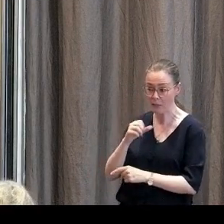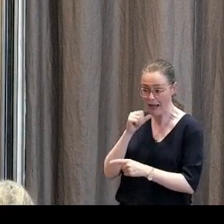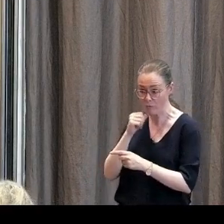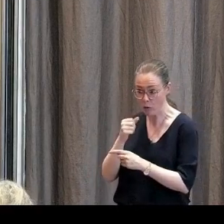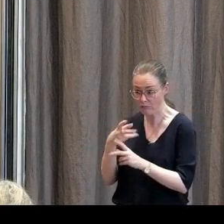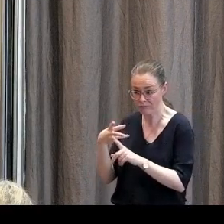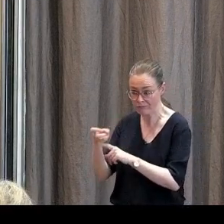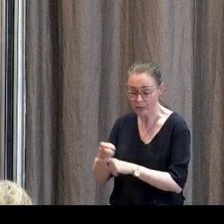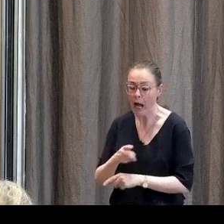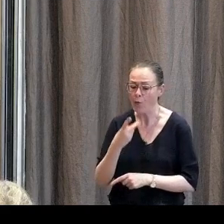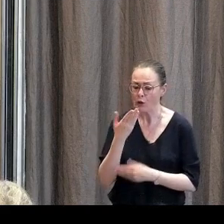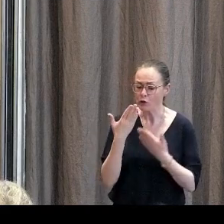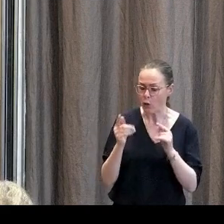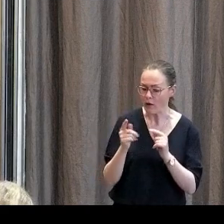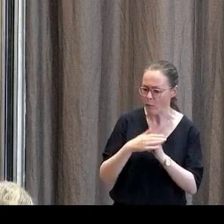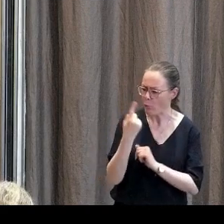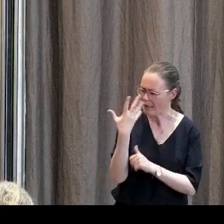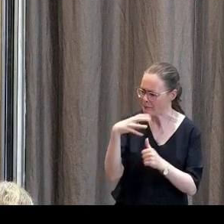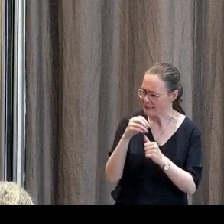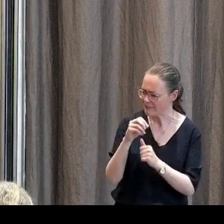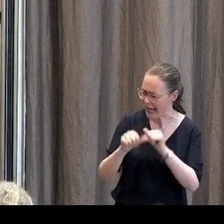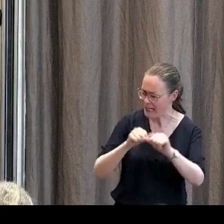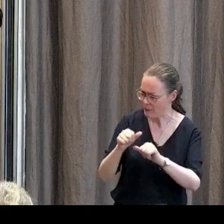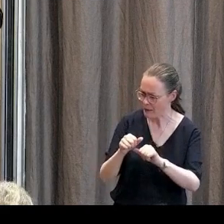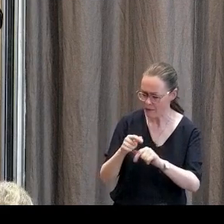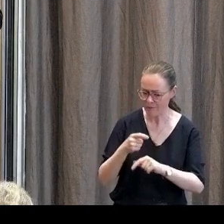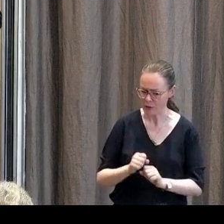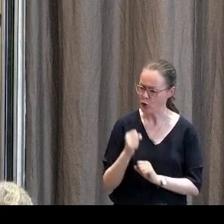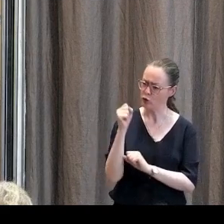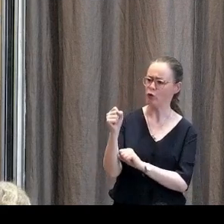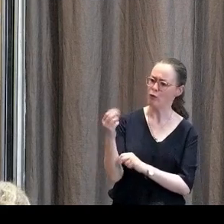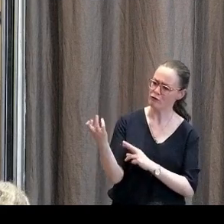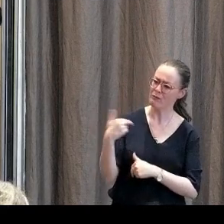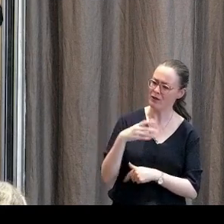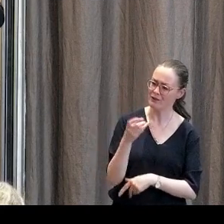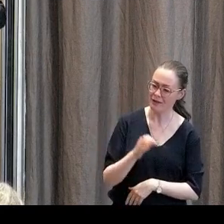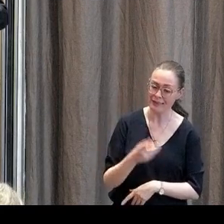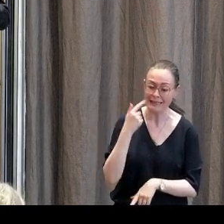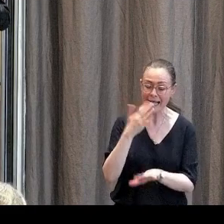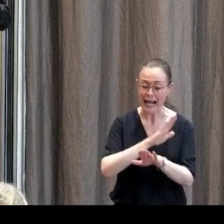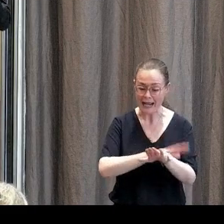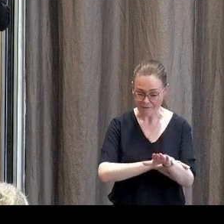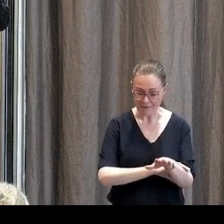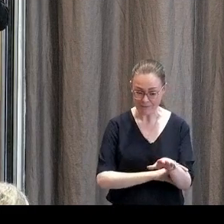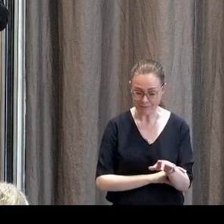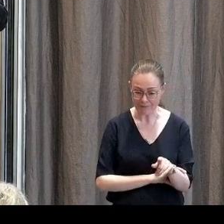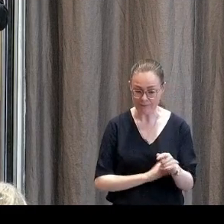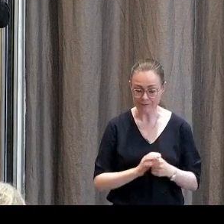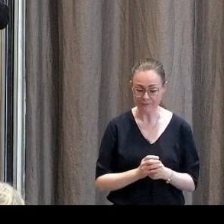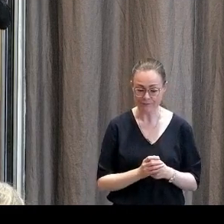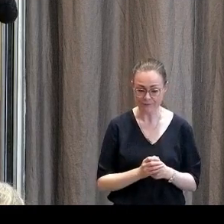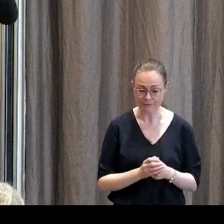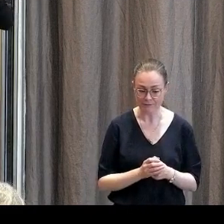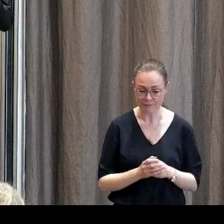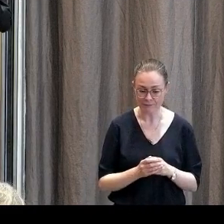one individual animal, which is really striking. This is our super responder dog. So on the left-hand side, before